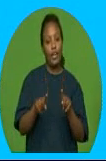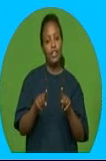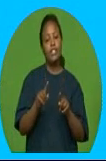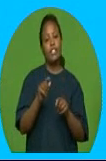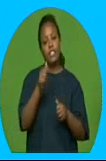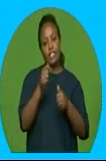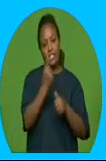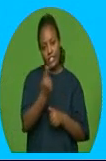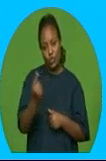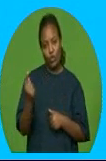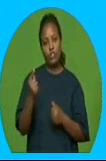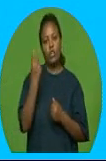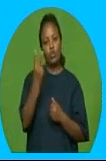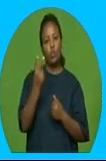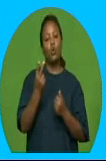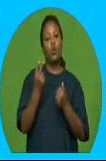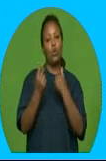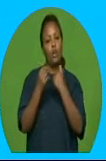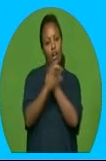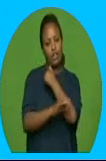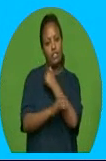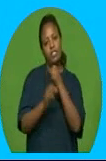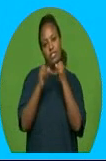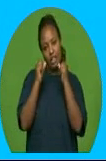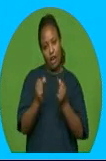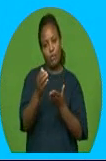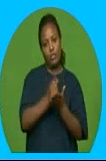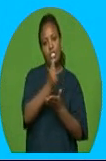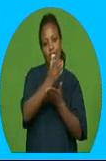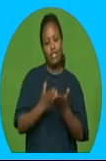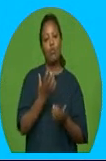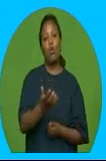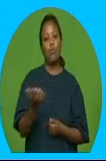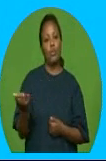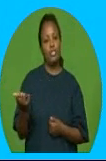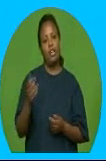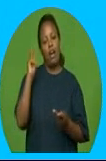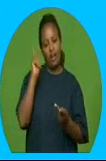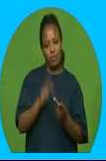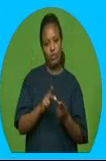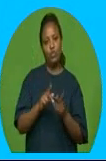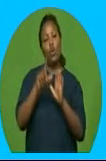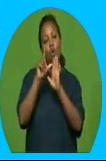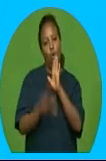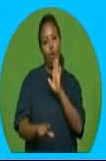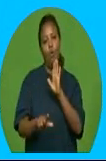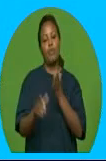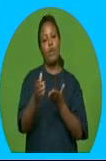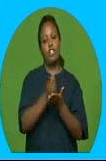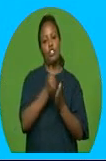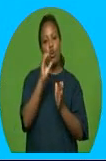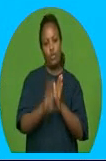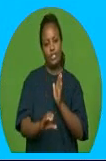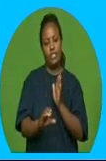when each of the two countries can produce some commodities at an absolutely